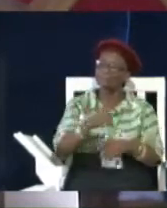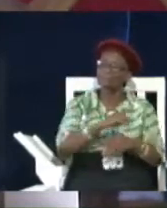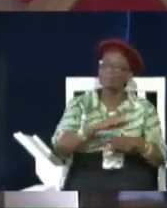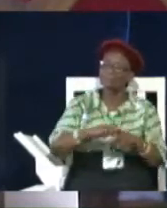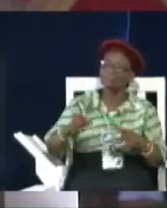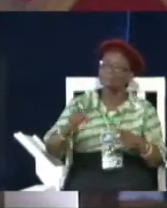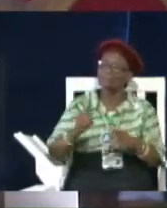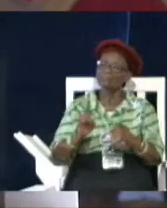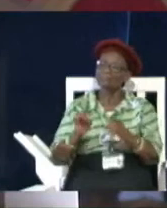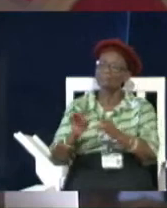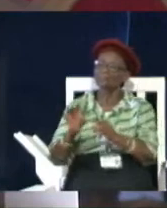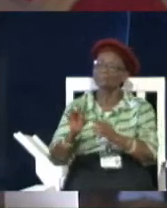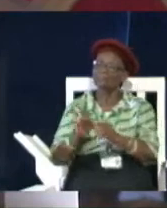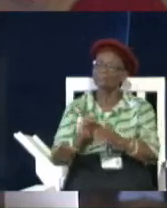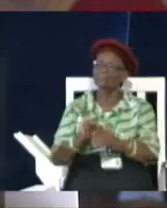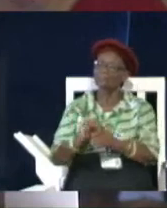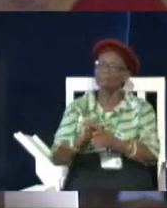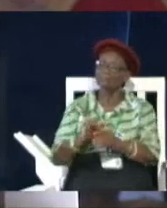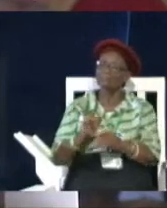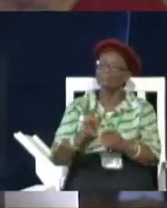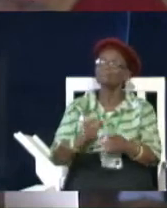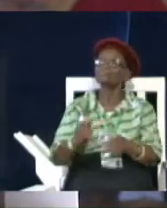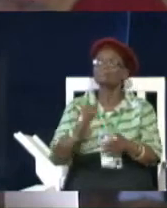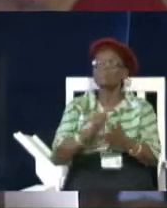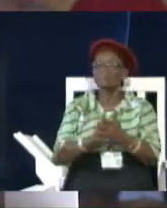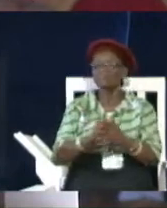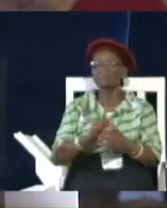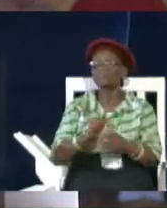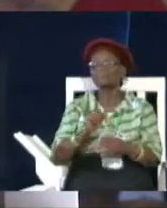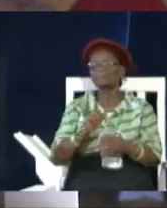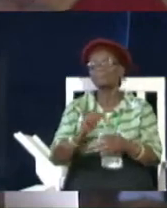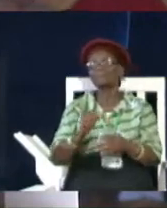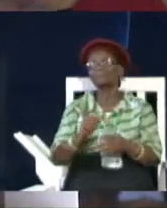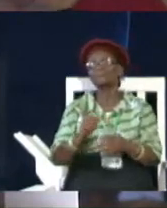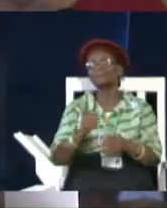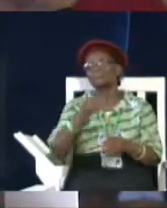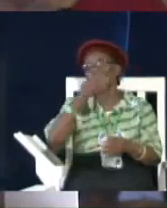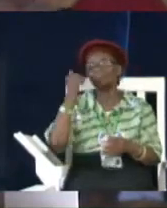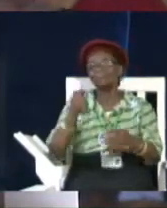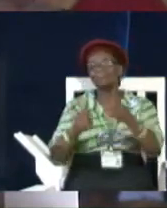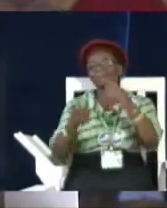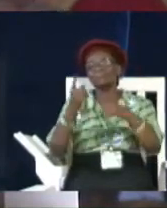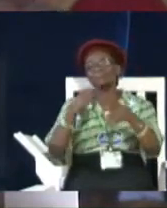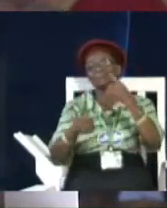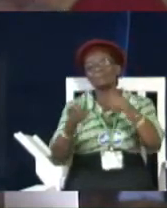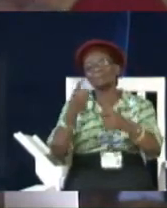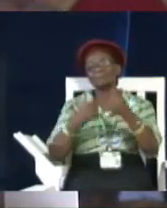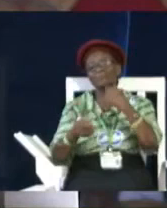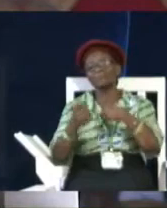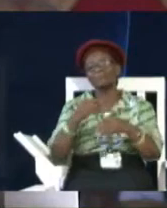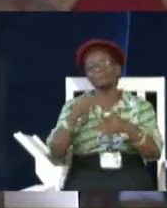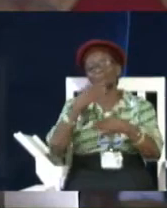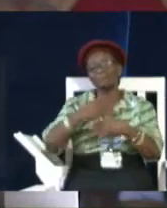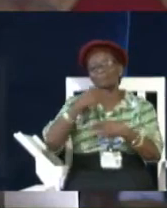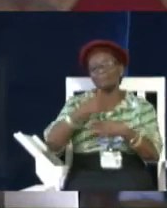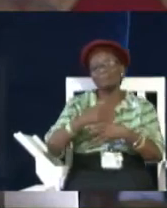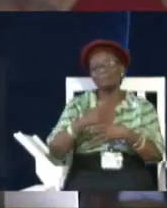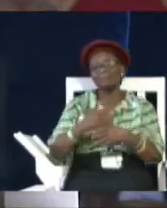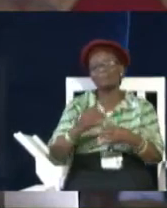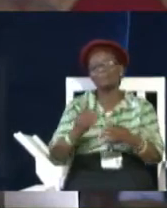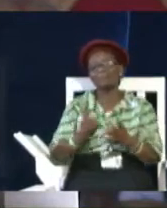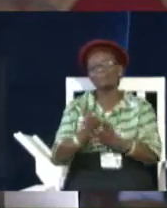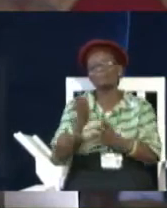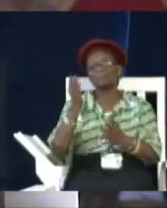a passion, come forward. Come and cry to the Almighty God for